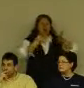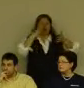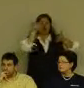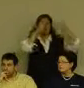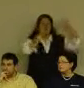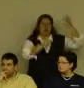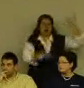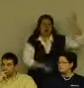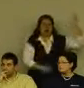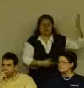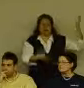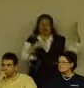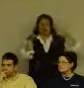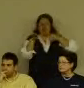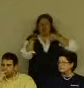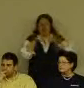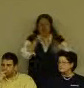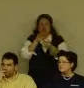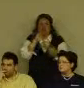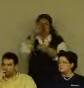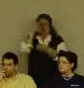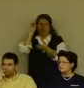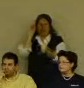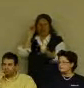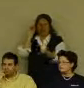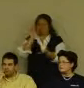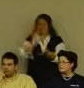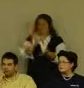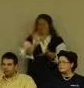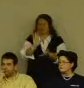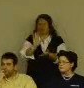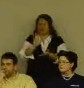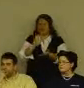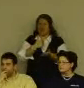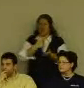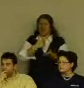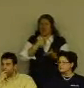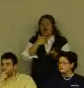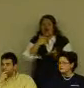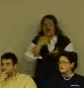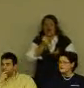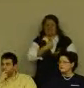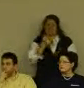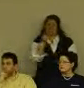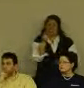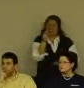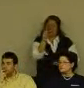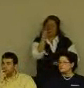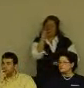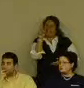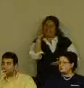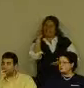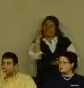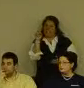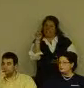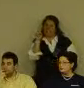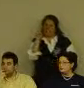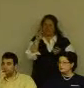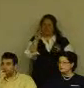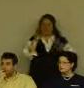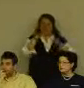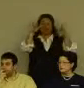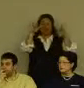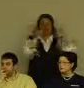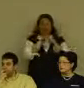know, all those kinds of things. And, you know, it's kind of like I always tell people, I have a little bit of ADD myself, and, you know, shiny shoes,